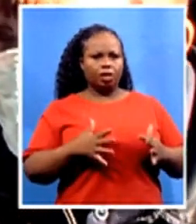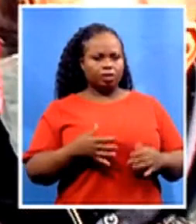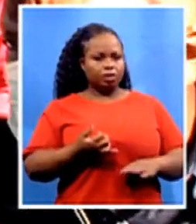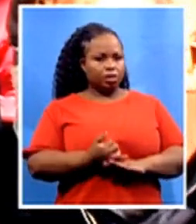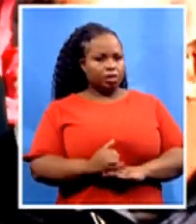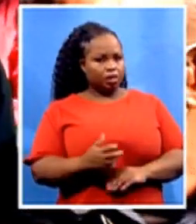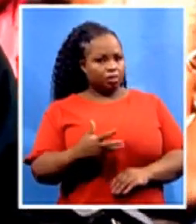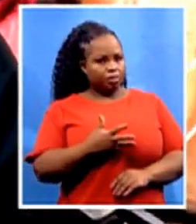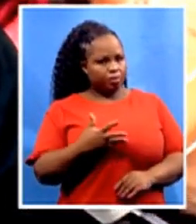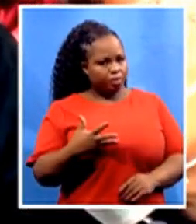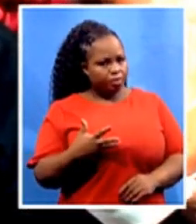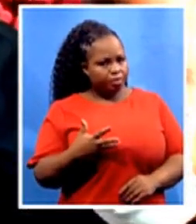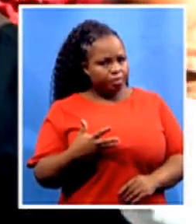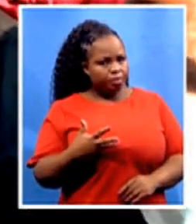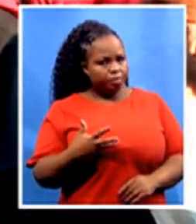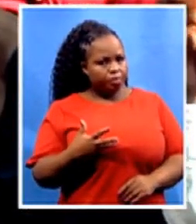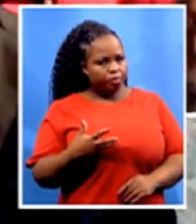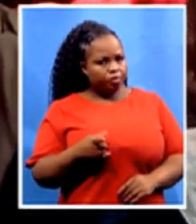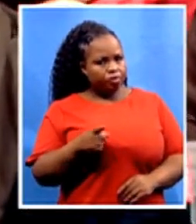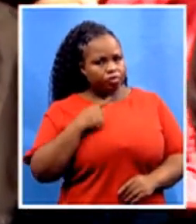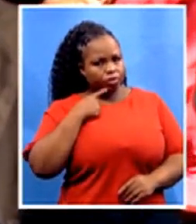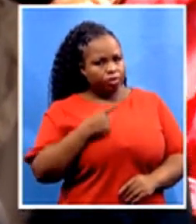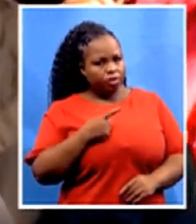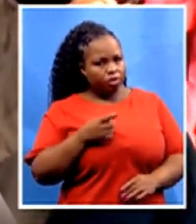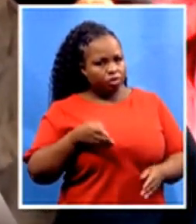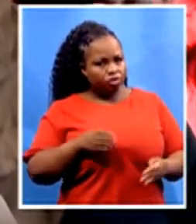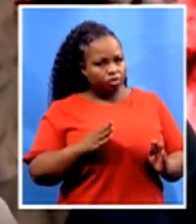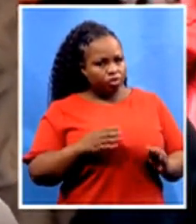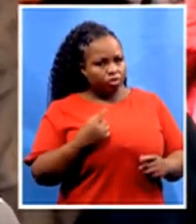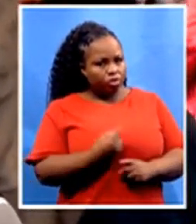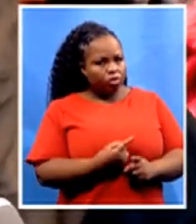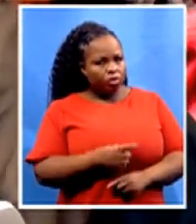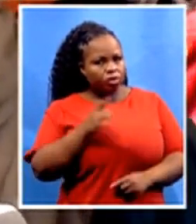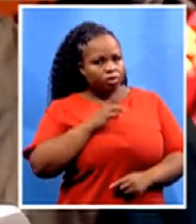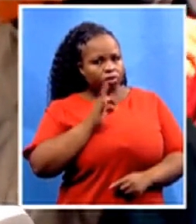tsamaya go strateng le dula le tshogile kudu ge le epere diaparo tša bongaka.